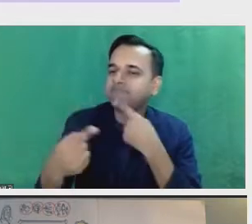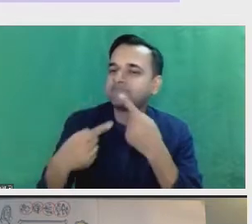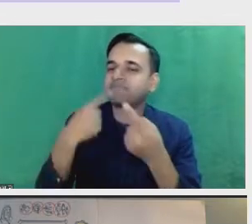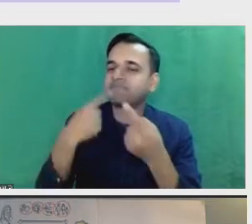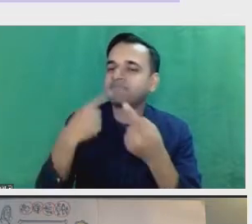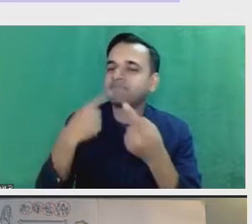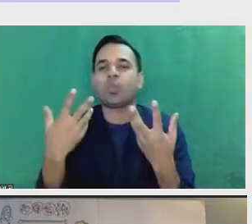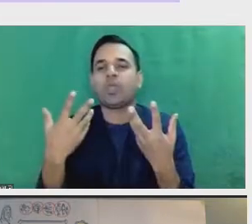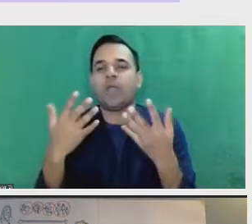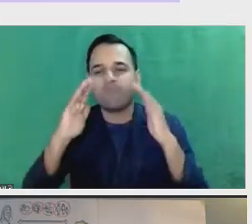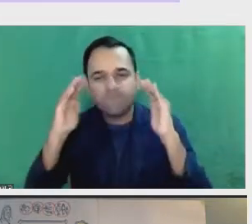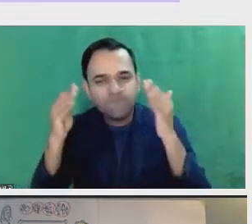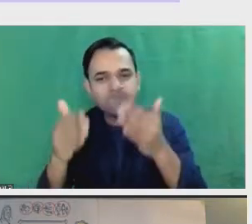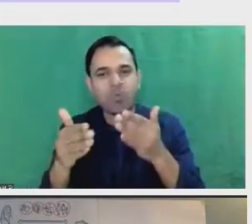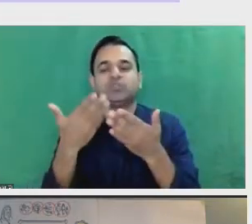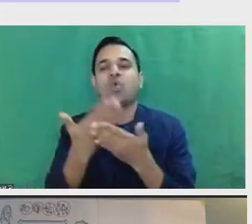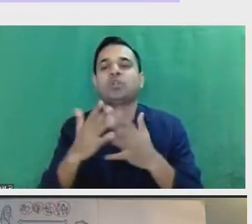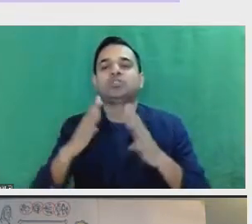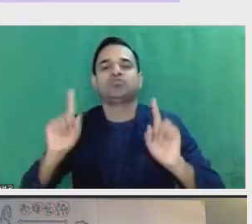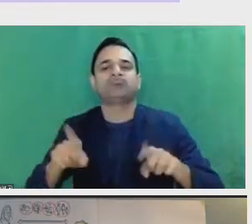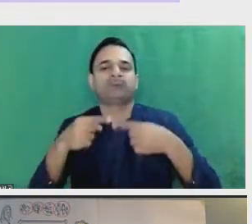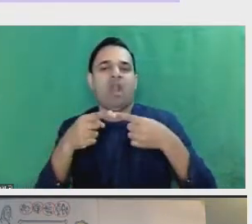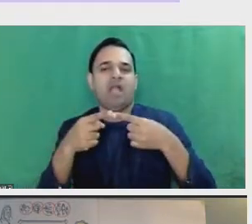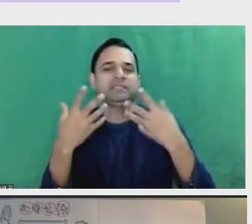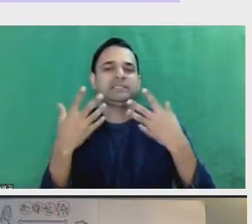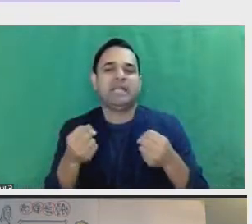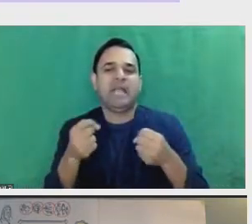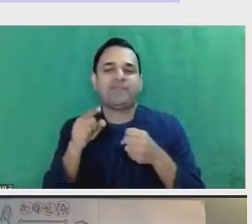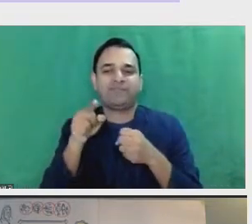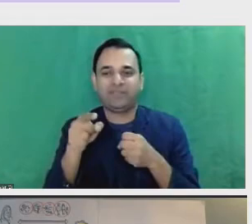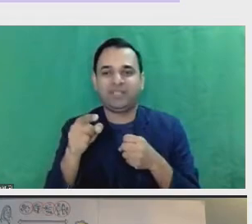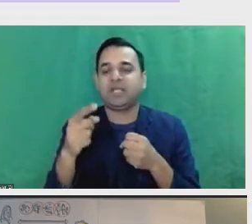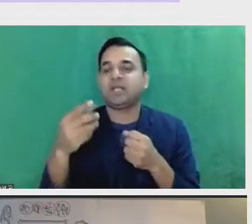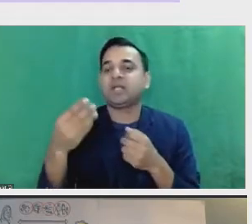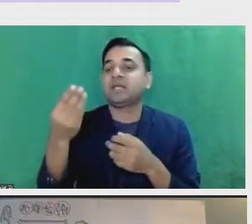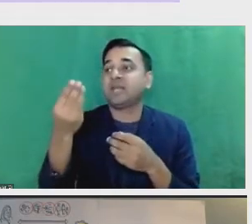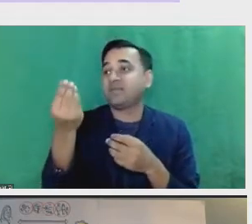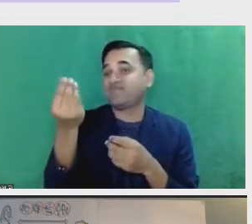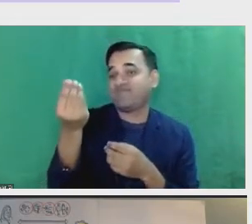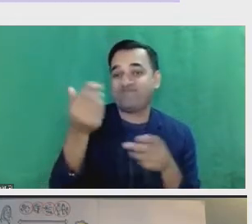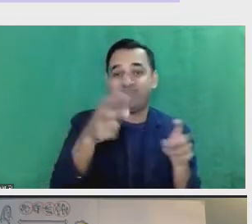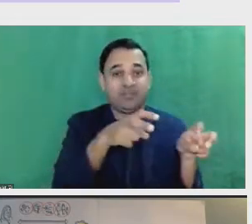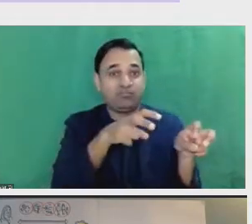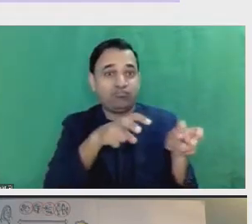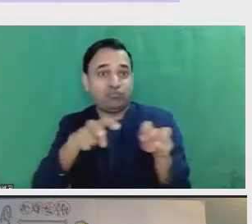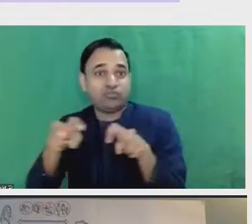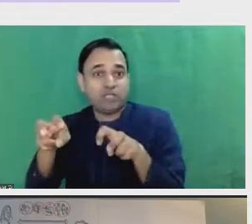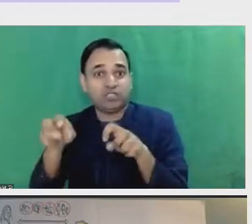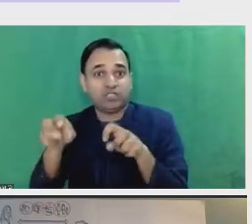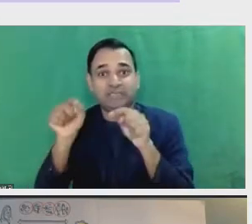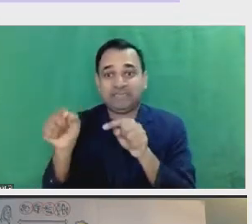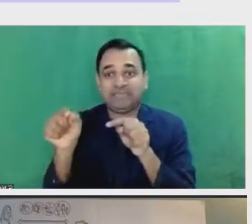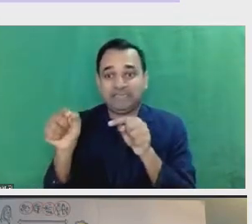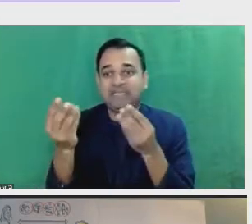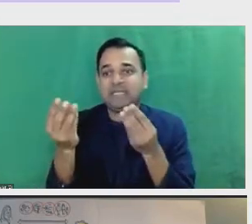the transition, the difficulties in changing the rules, the change in the incentive and subsidies. What we're not